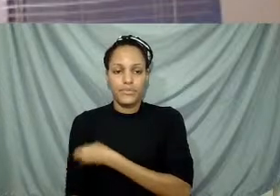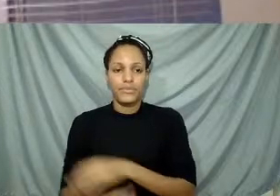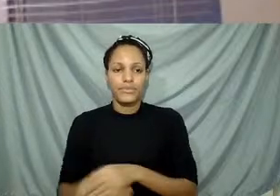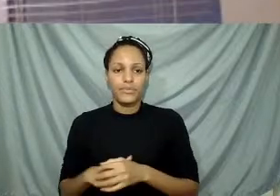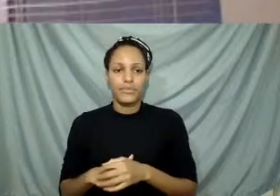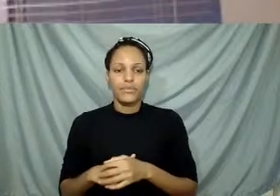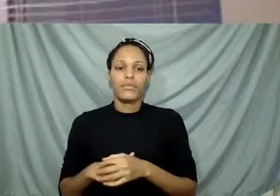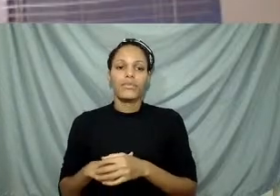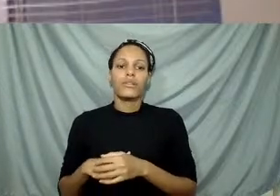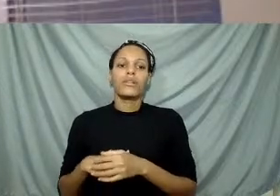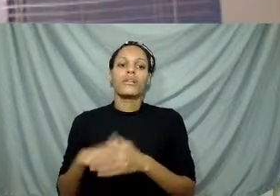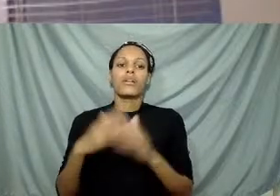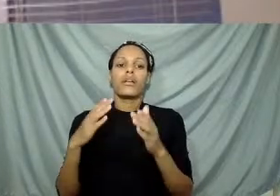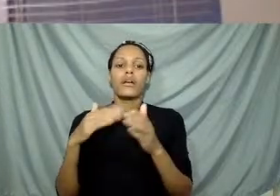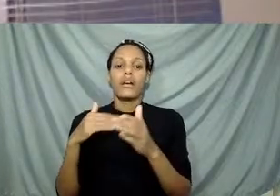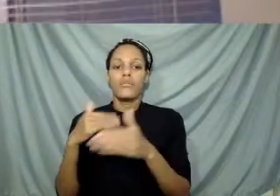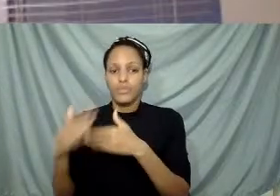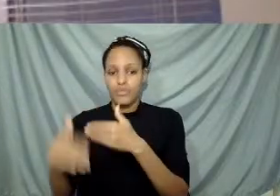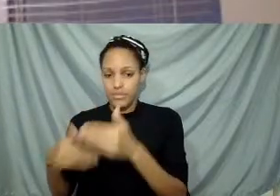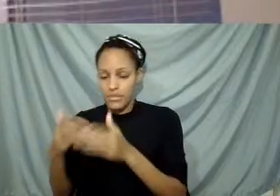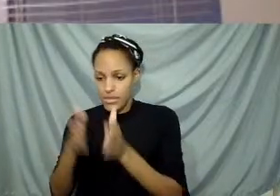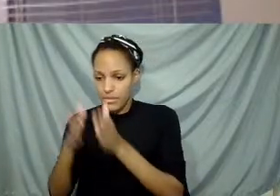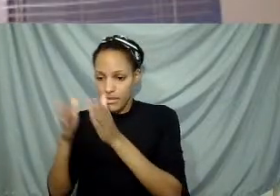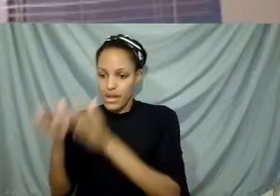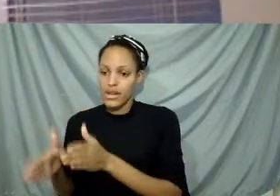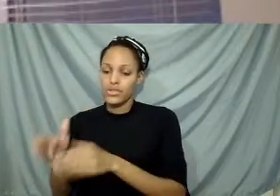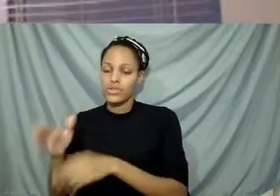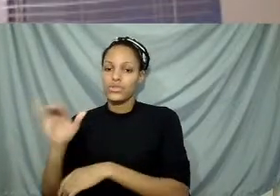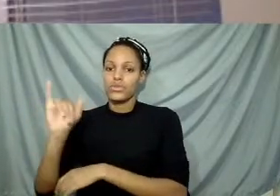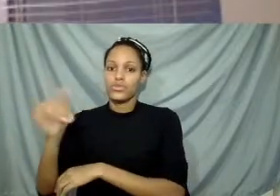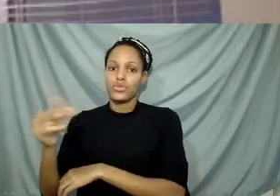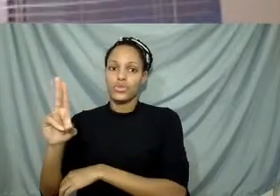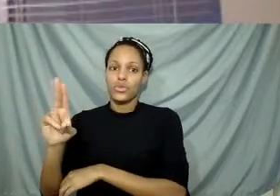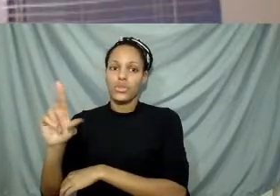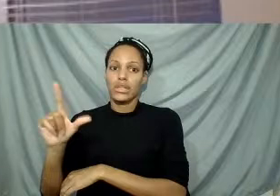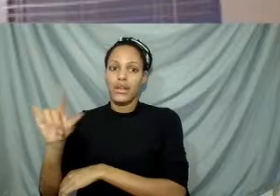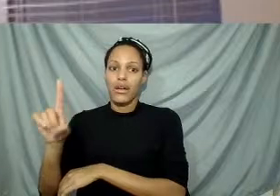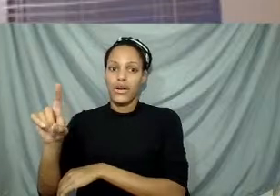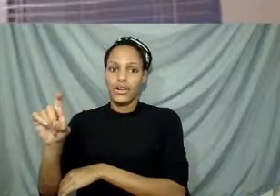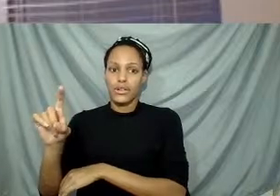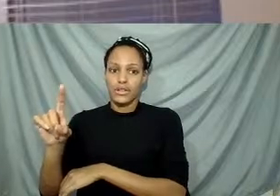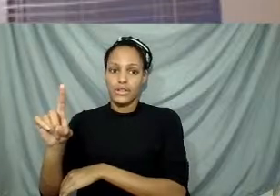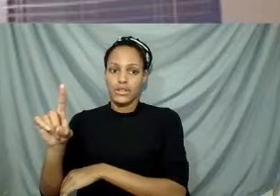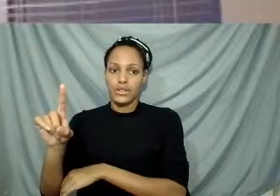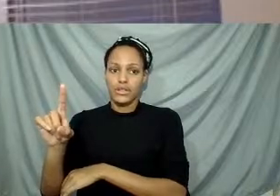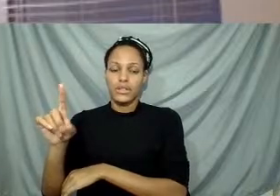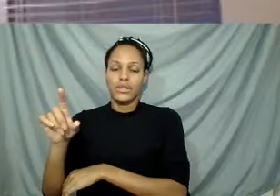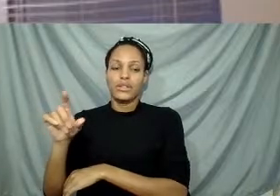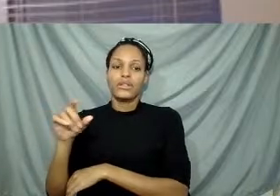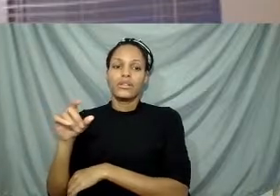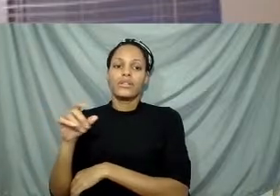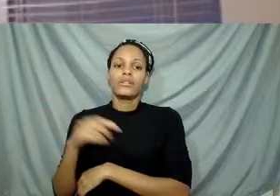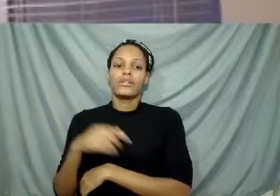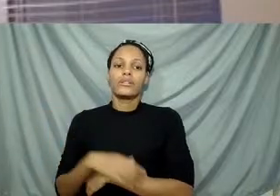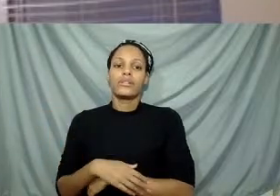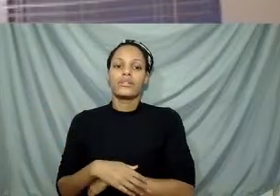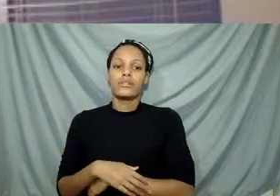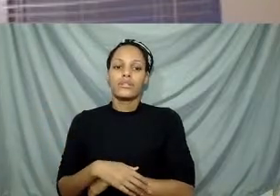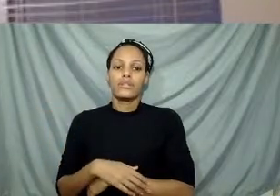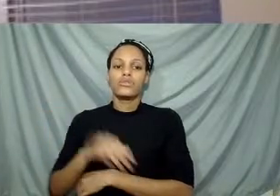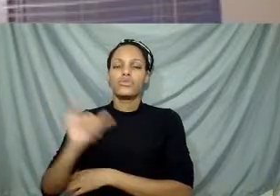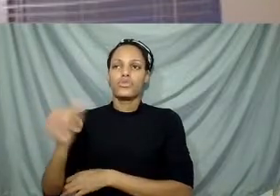being prepared to go to Juilliard after completing the High School of Performing Arts. And then while